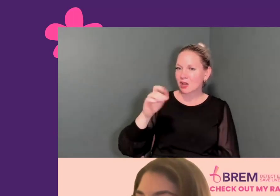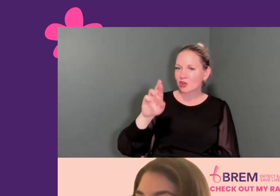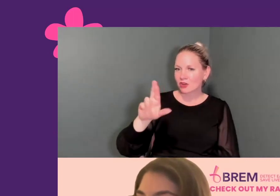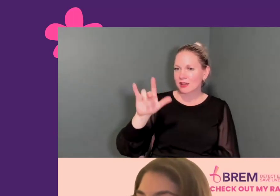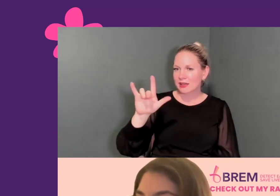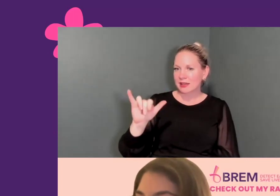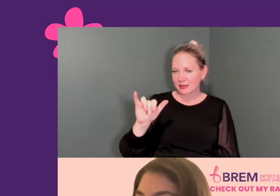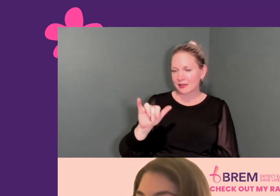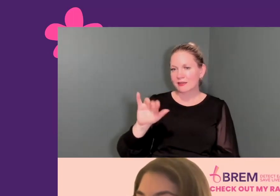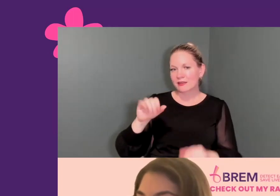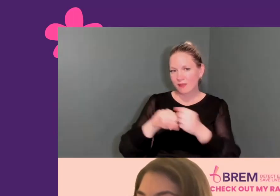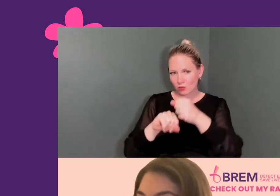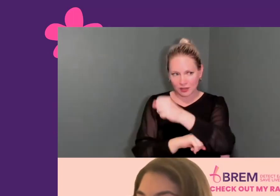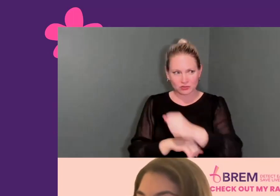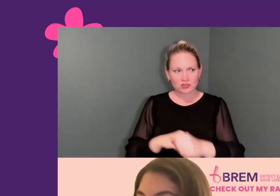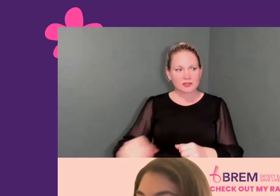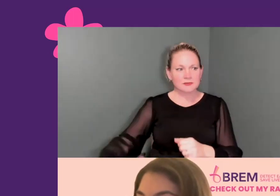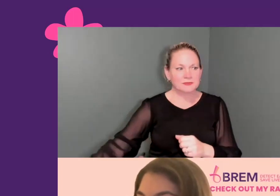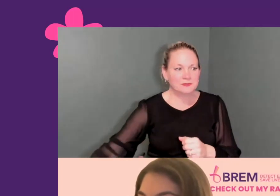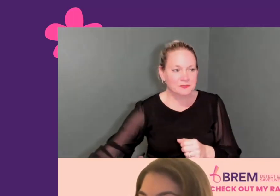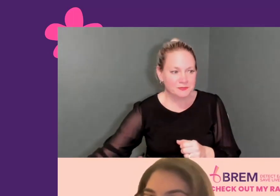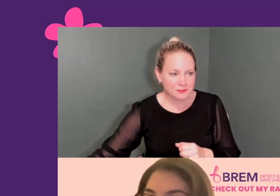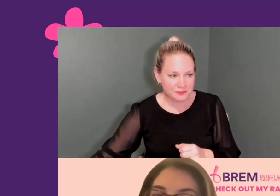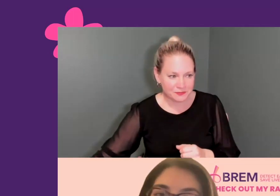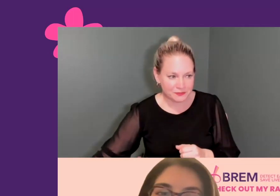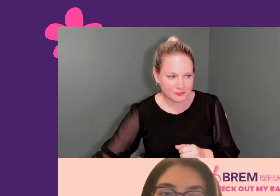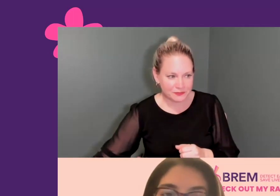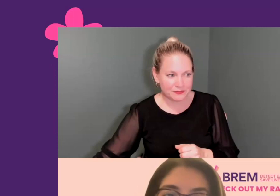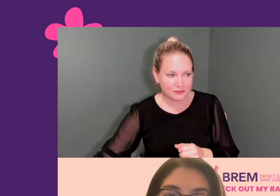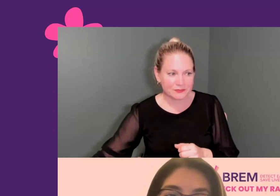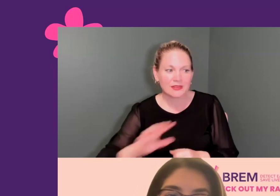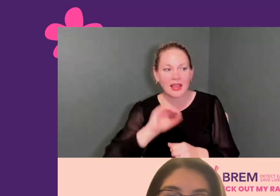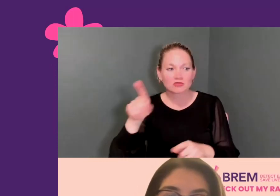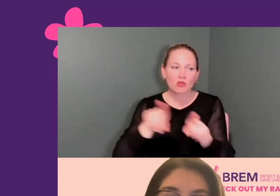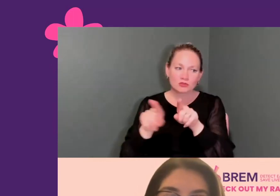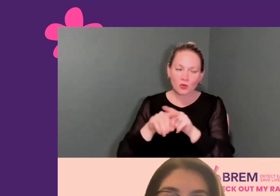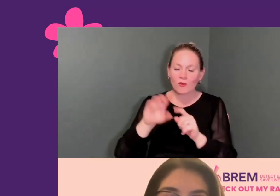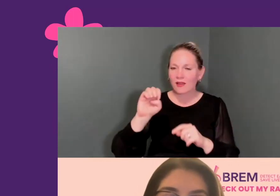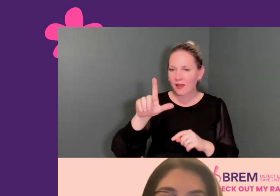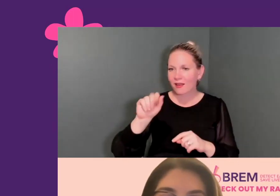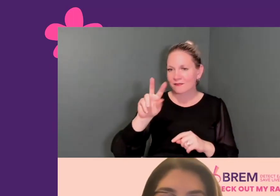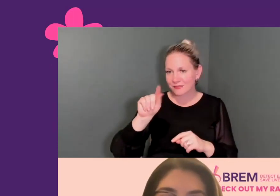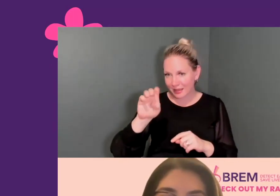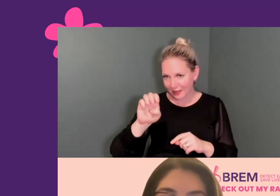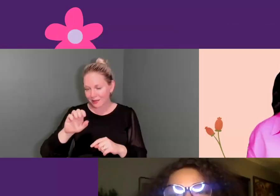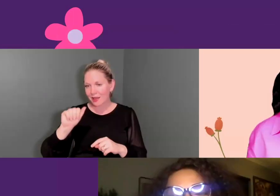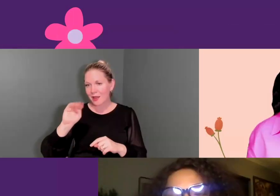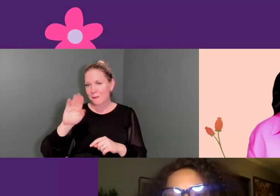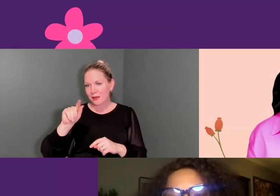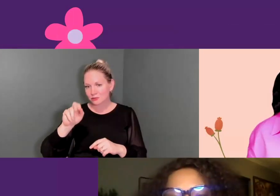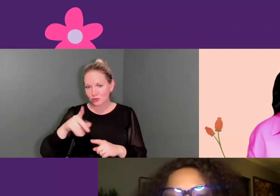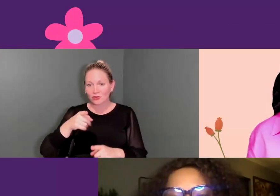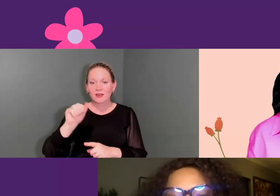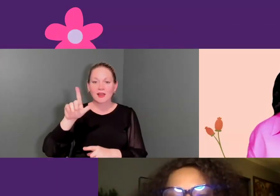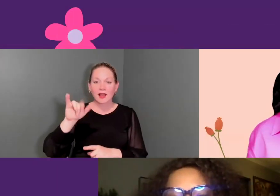Southeast Michigan and National Coalition for Cancer Survivorship Elevate Ambassador. And we have Ali Rogan, a PBS